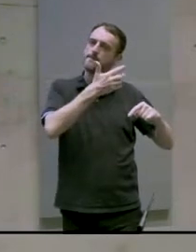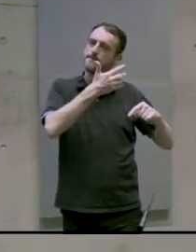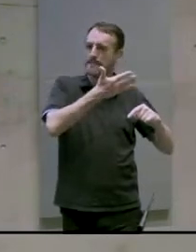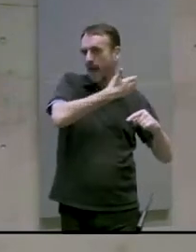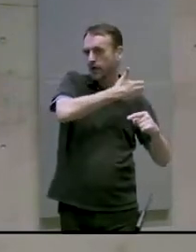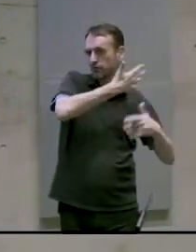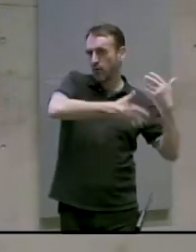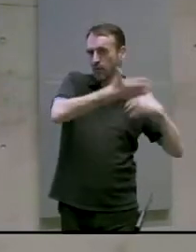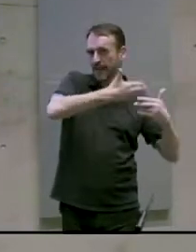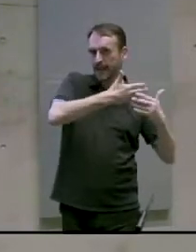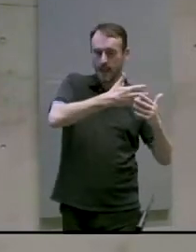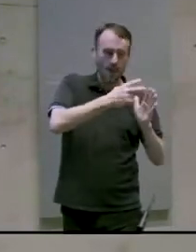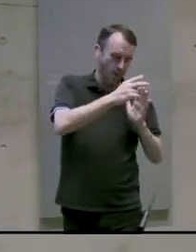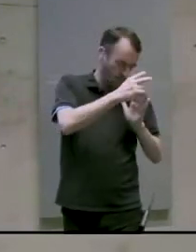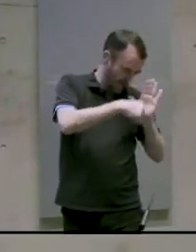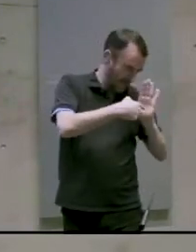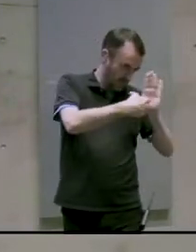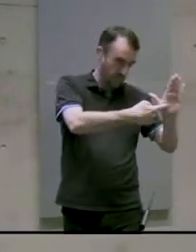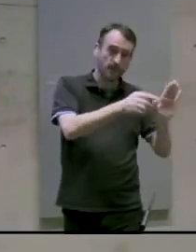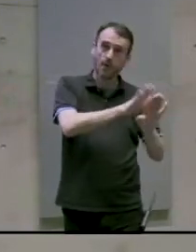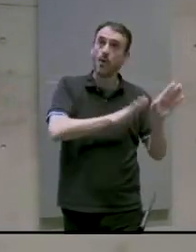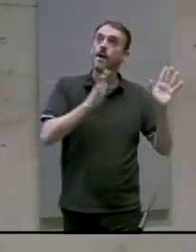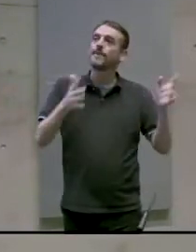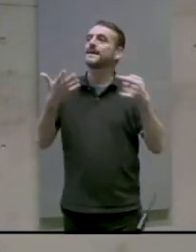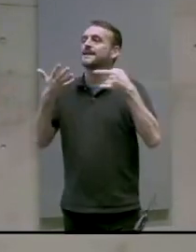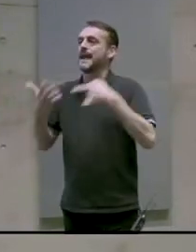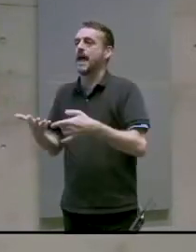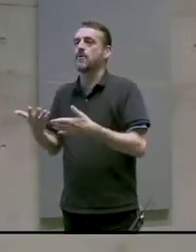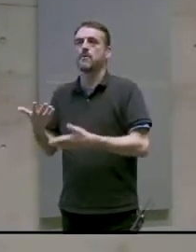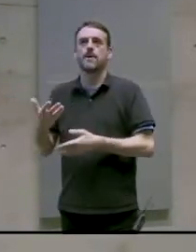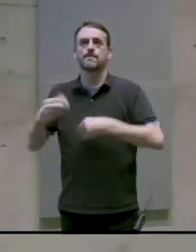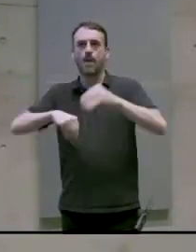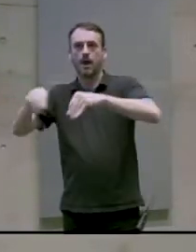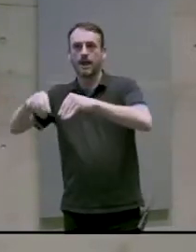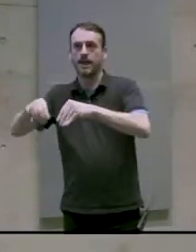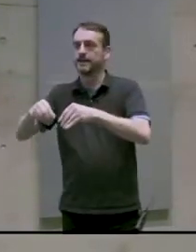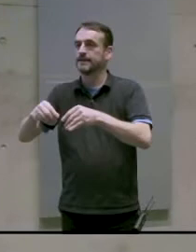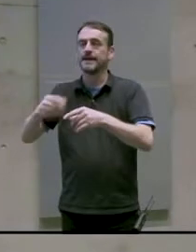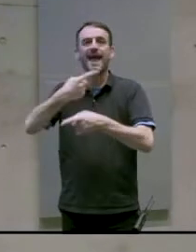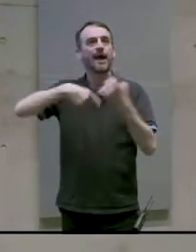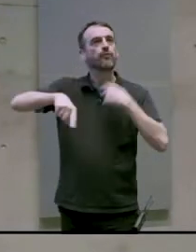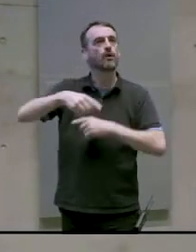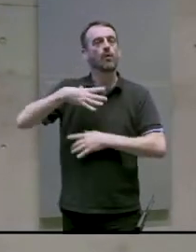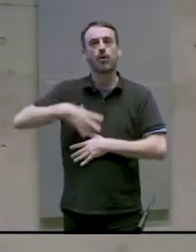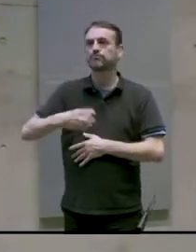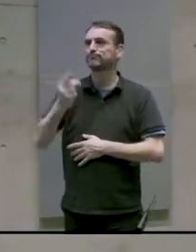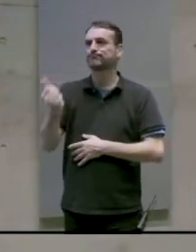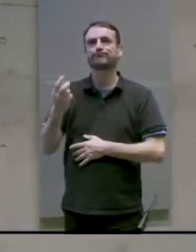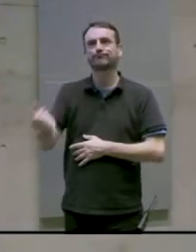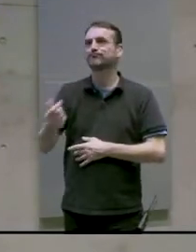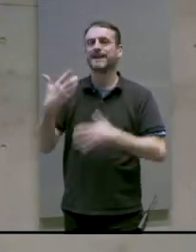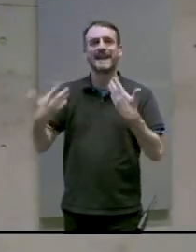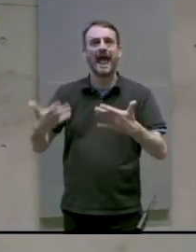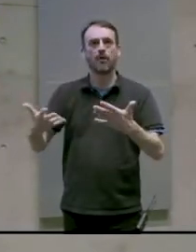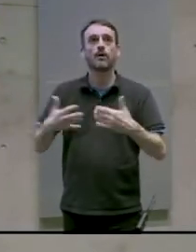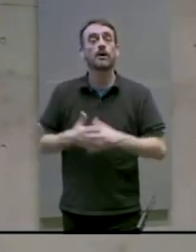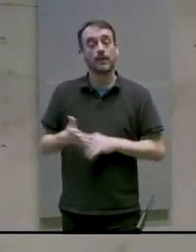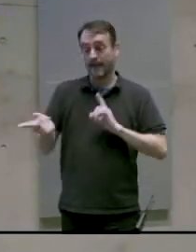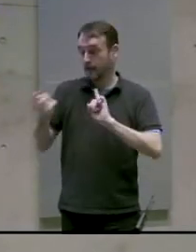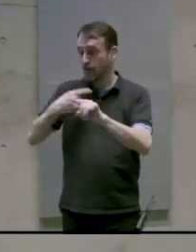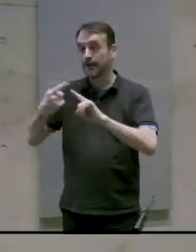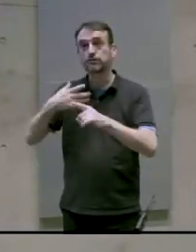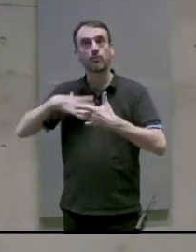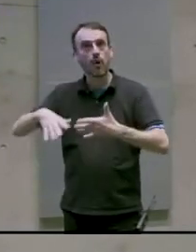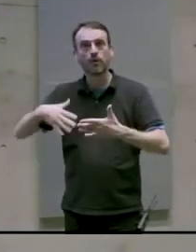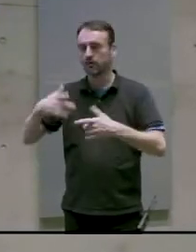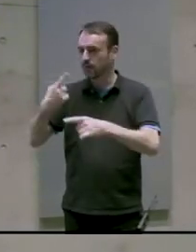slow. Unfortunately, the mass market that we live in today is give me something fast, and if it's an interactive thing, I need to interact fast. I